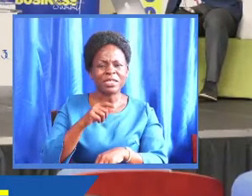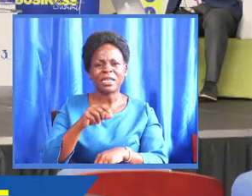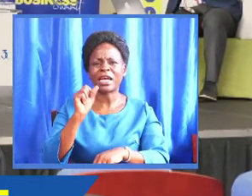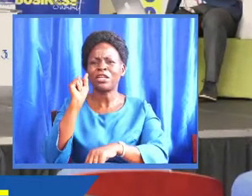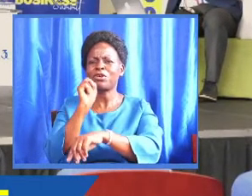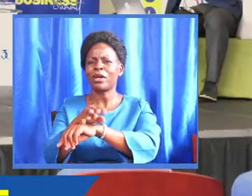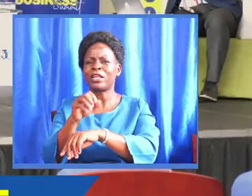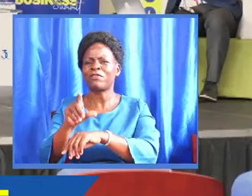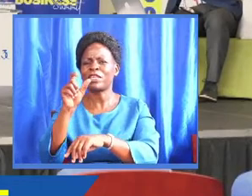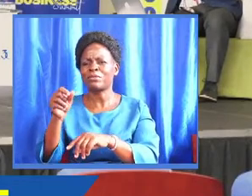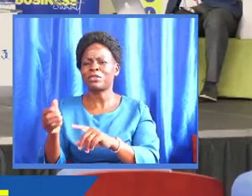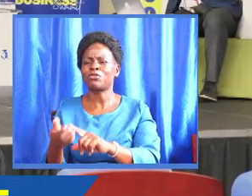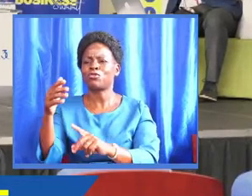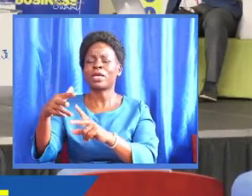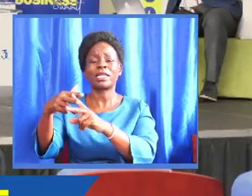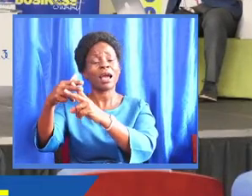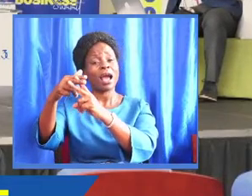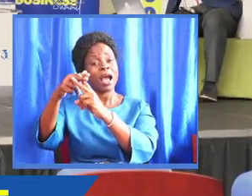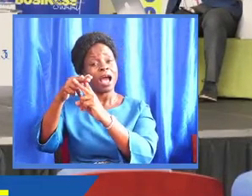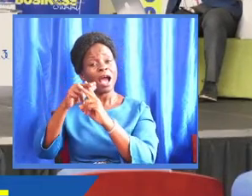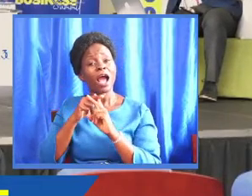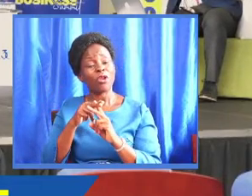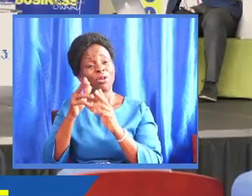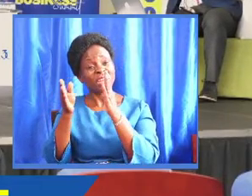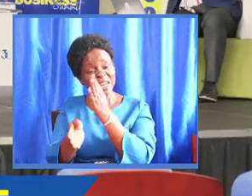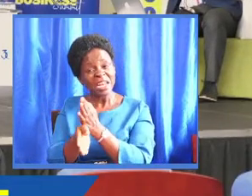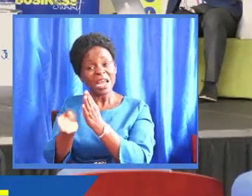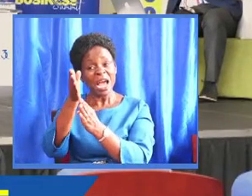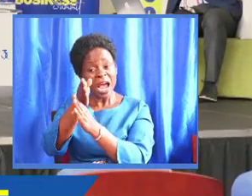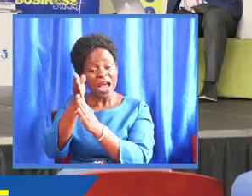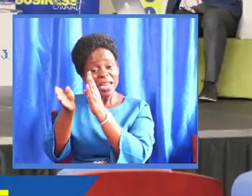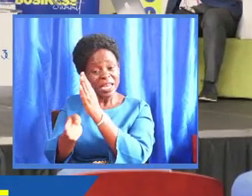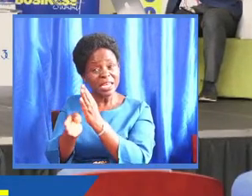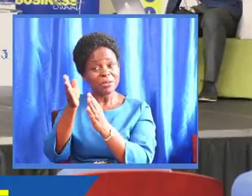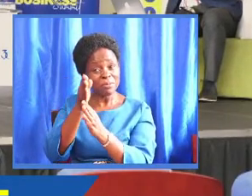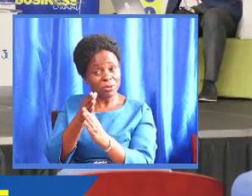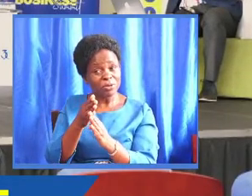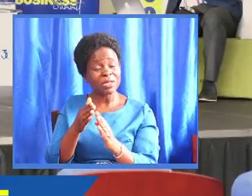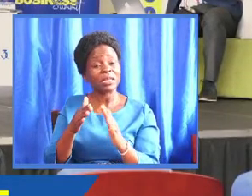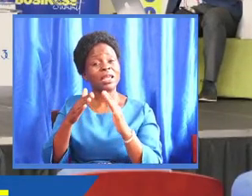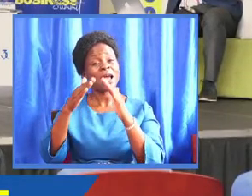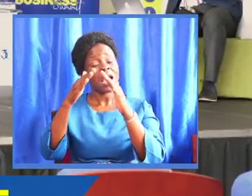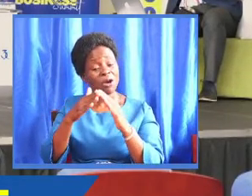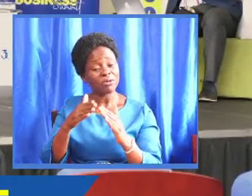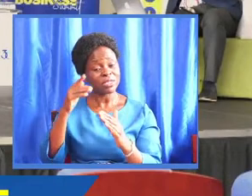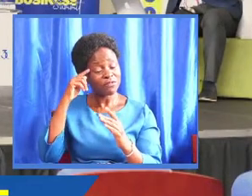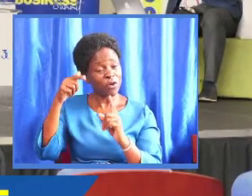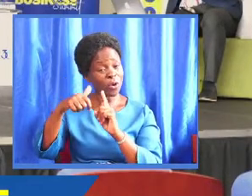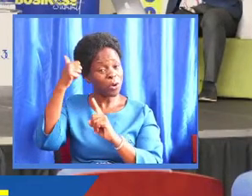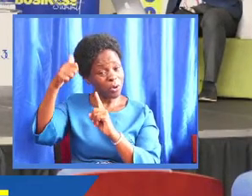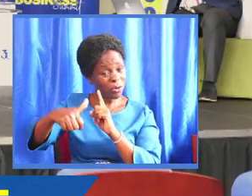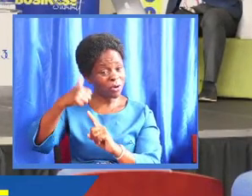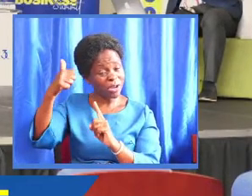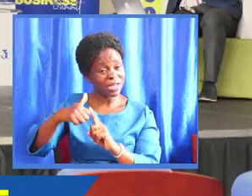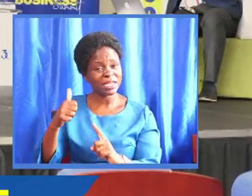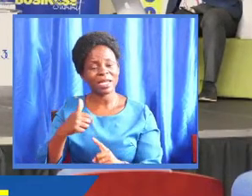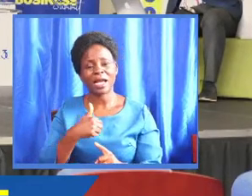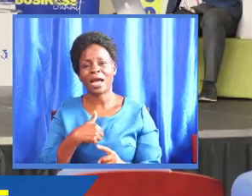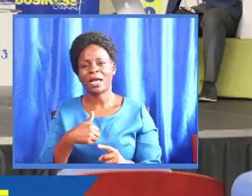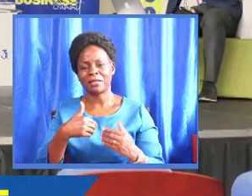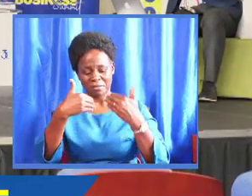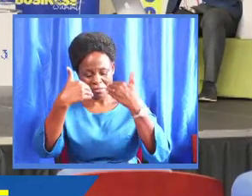advise somebody to take a loan to build a residential space for renting out? Thank you. I